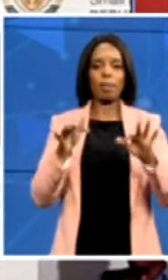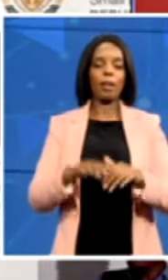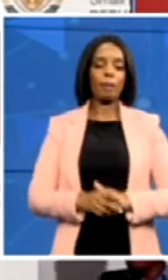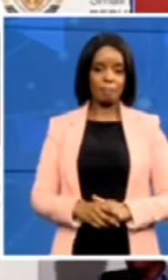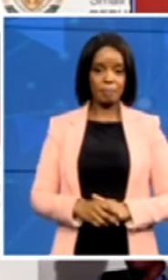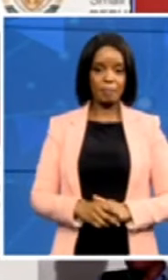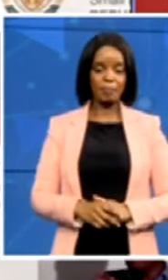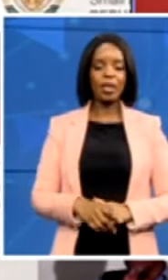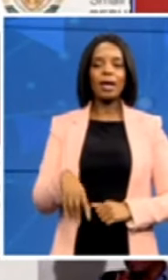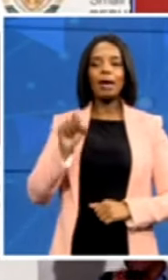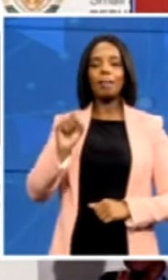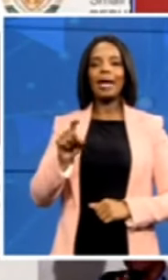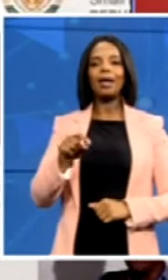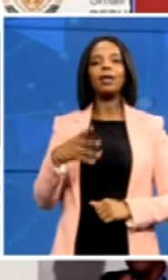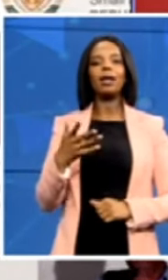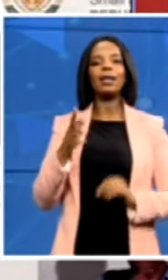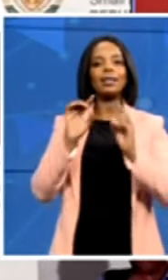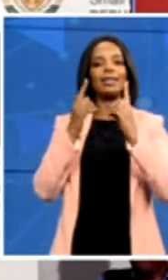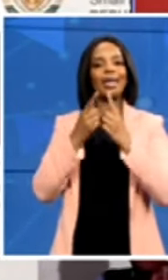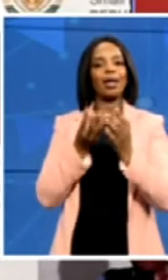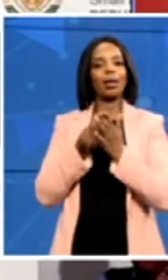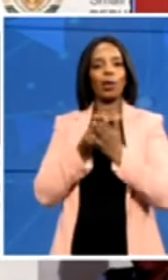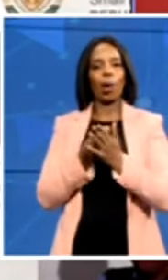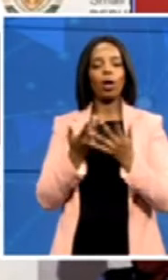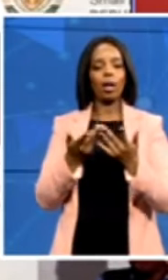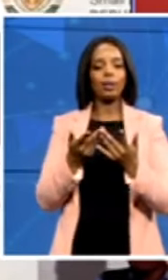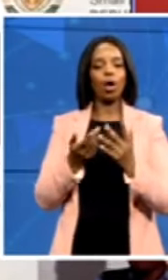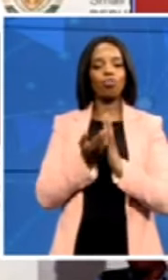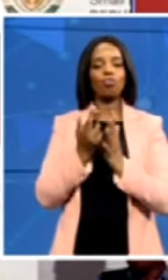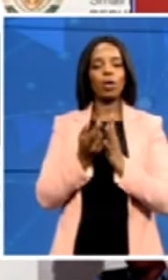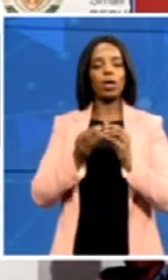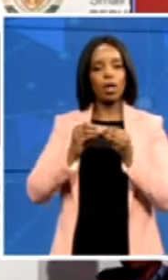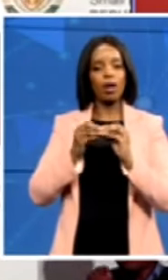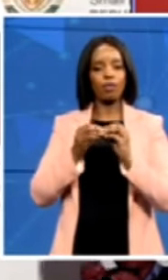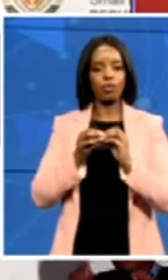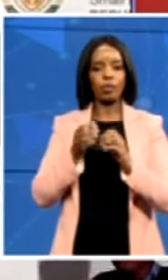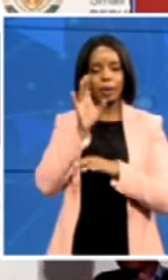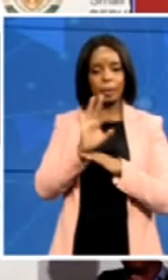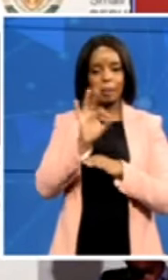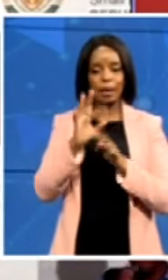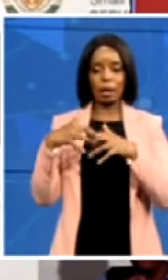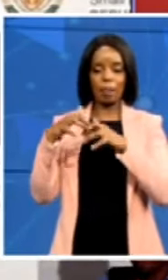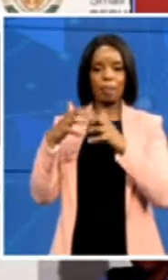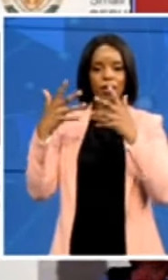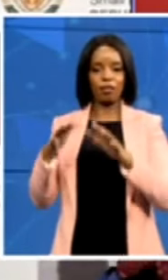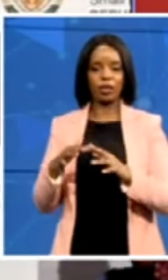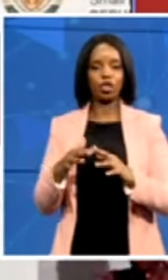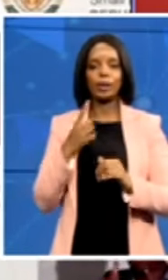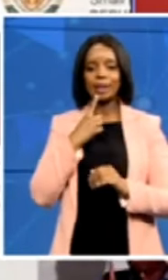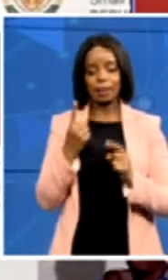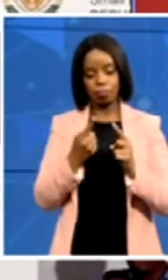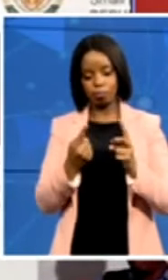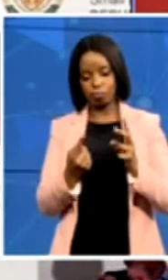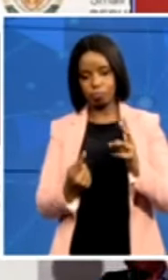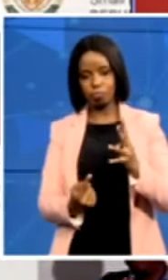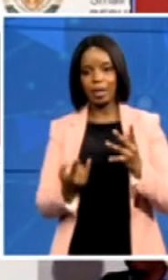plan to say these are the key drivers of the economy, and therefore, what are the support mechanisms that we must put in place. As I'm